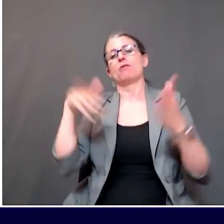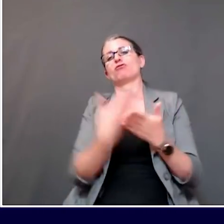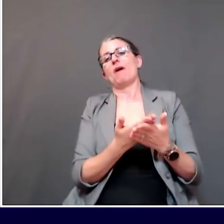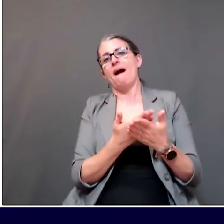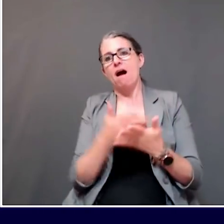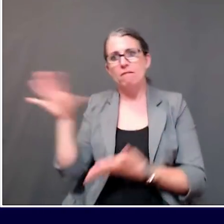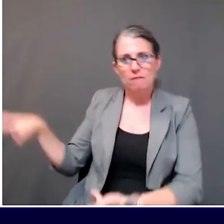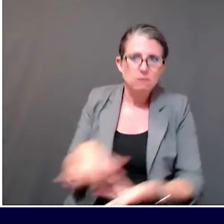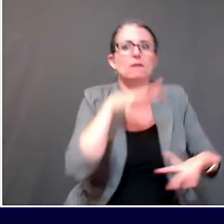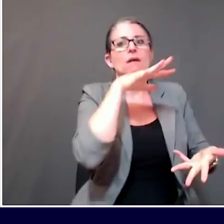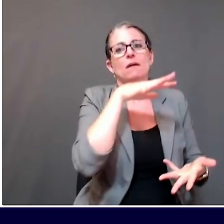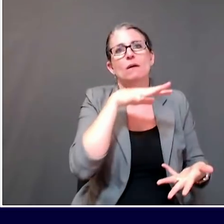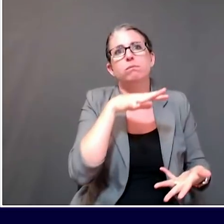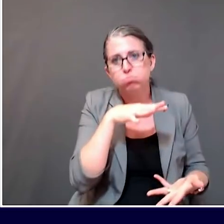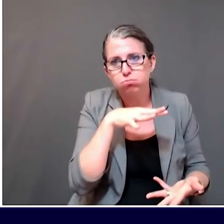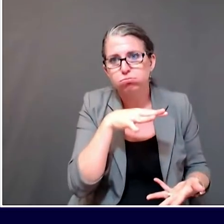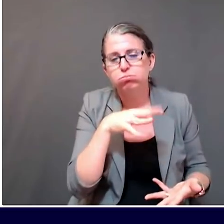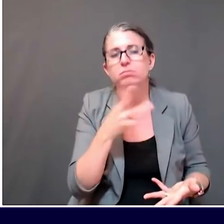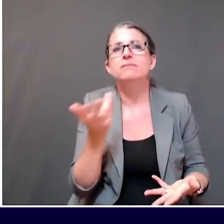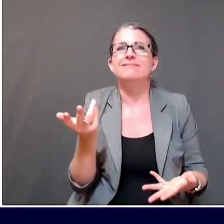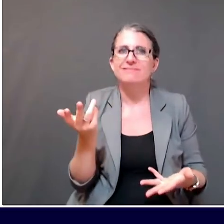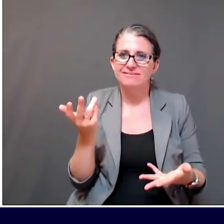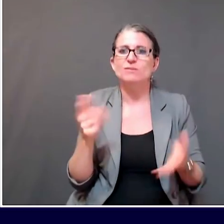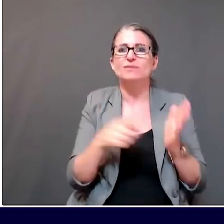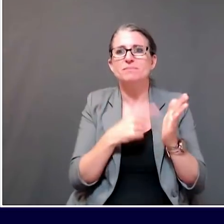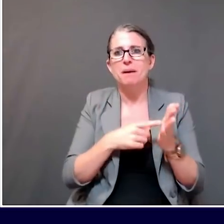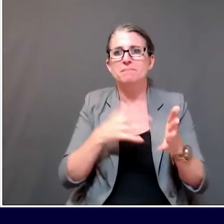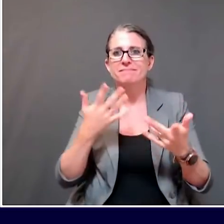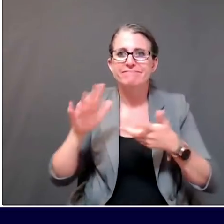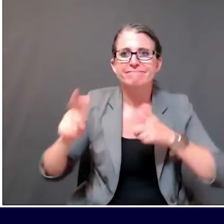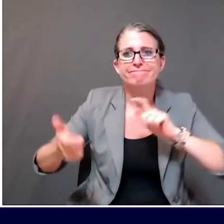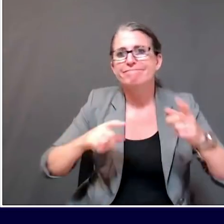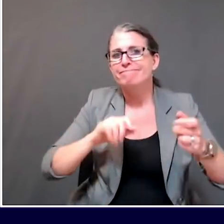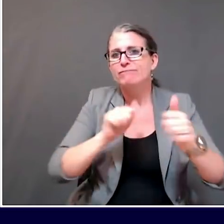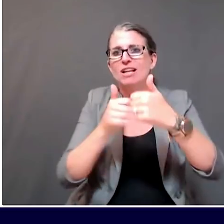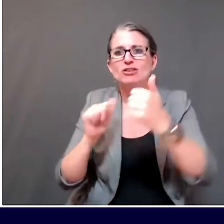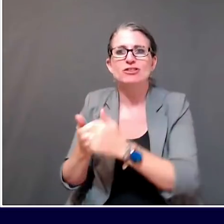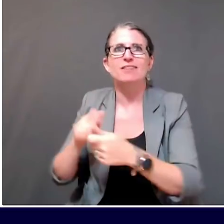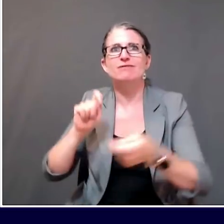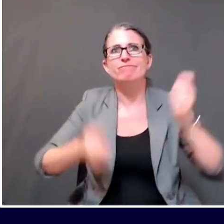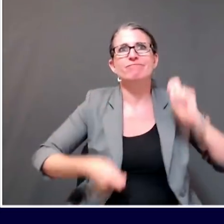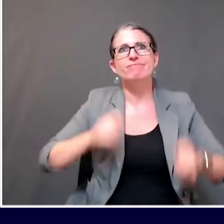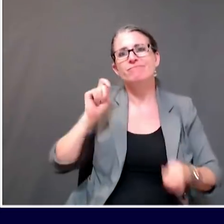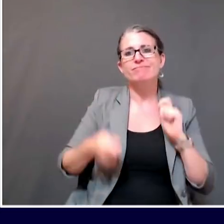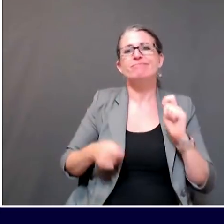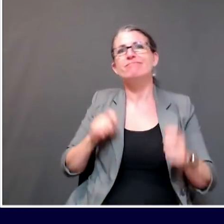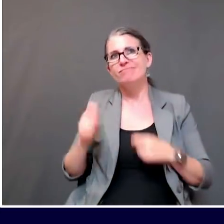to really go to that extra capacity that will happen with the mobile lab, but it's a work in progress.